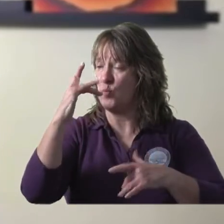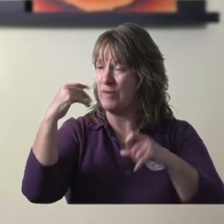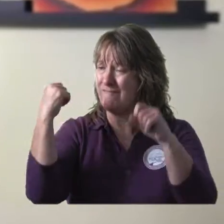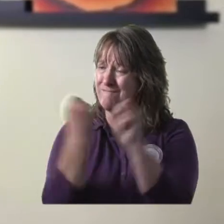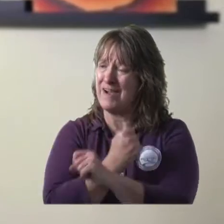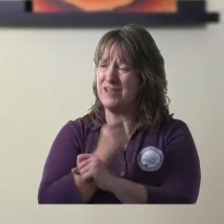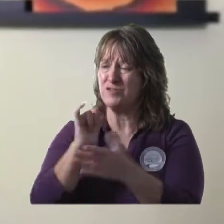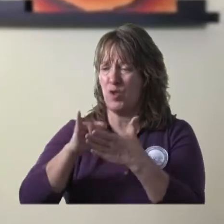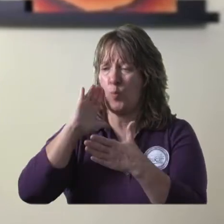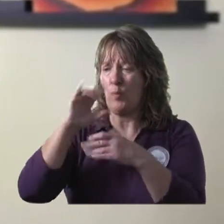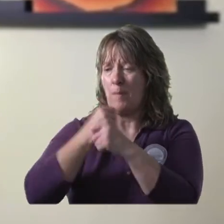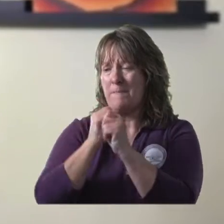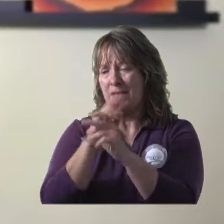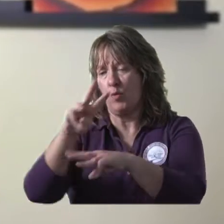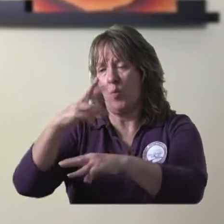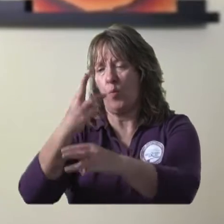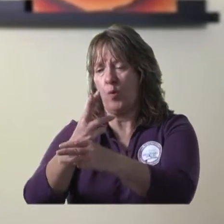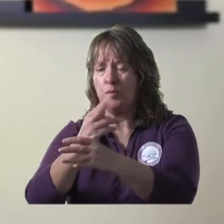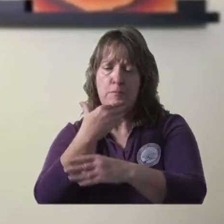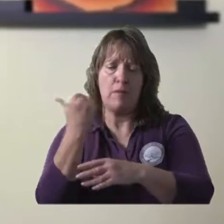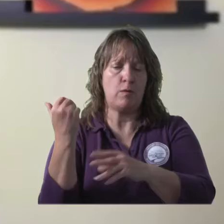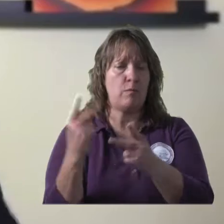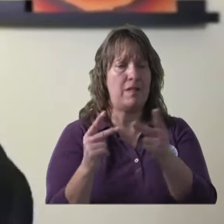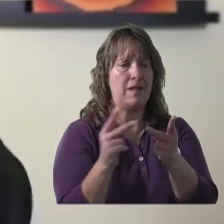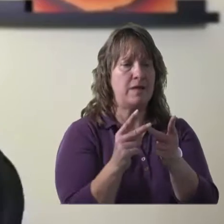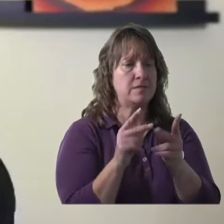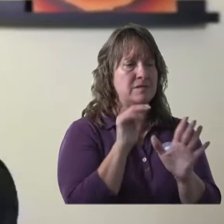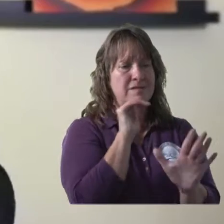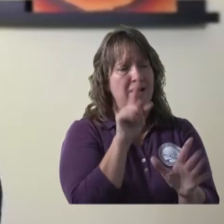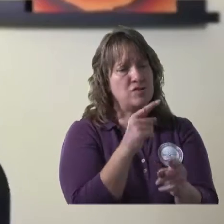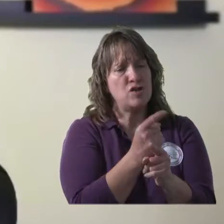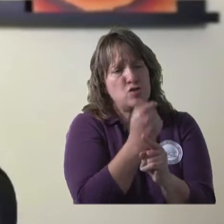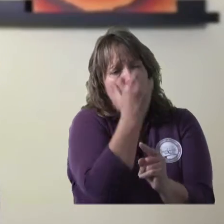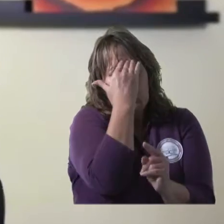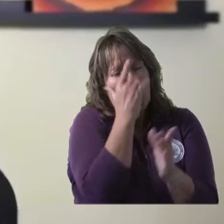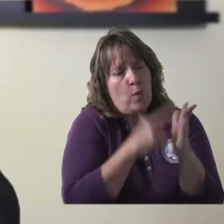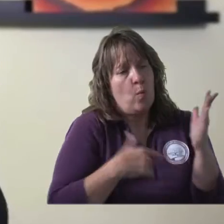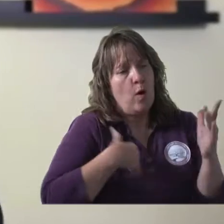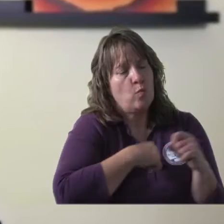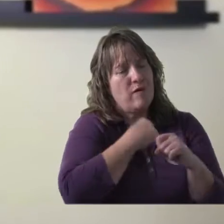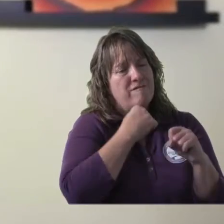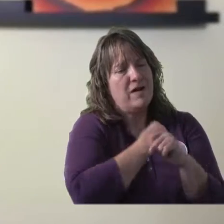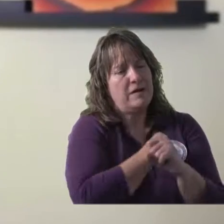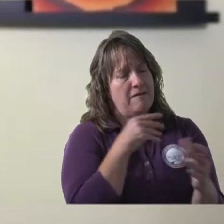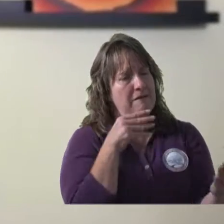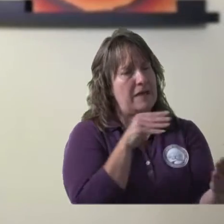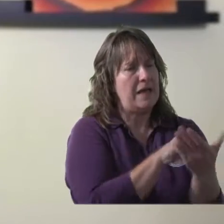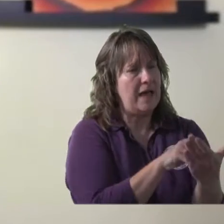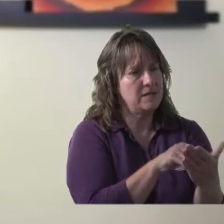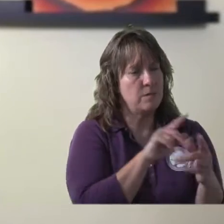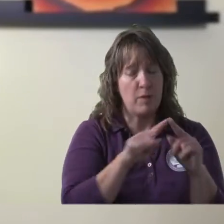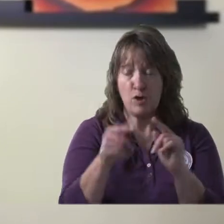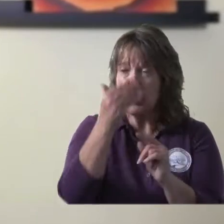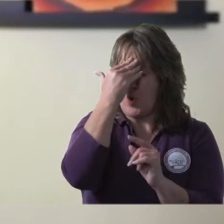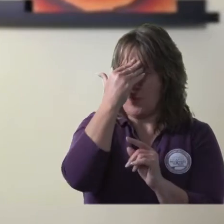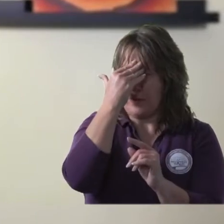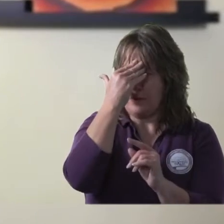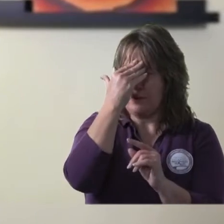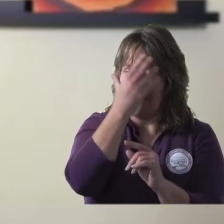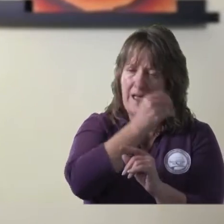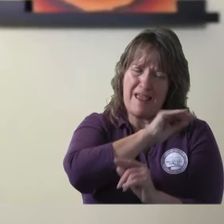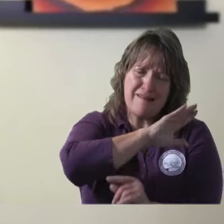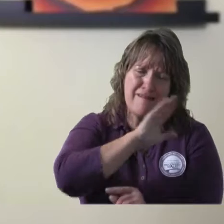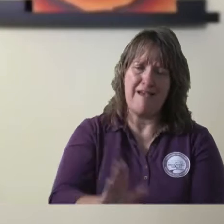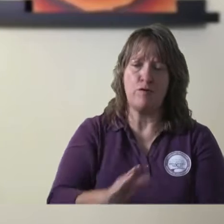might make the world as we would have it be. Not just by knowing what we are fighting against, but by knowing and